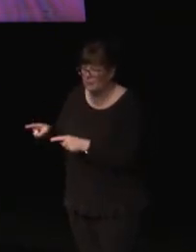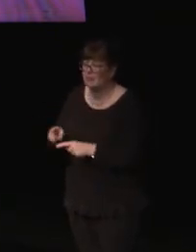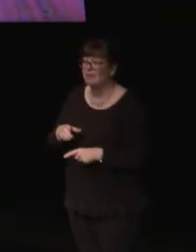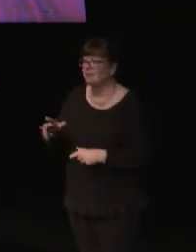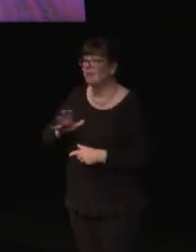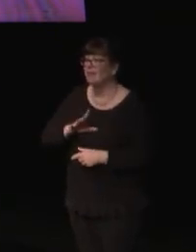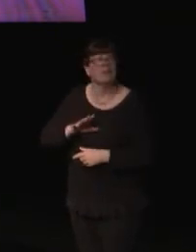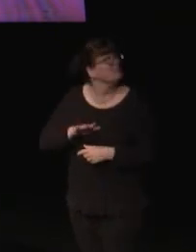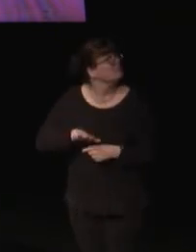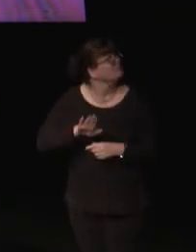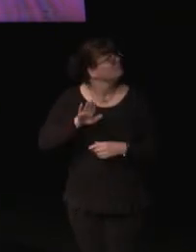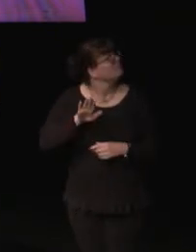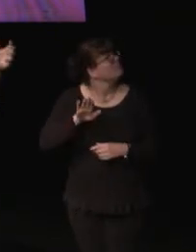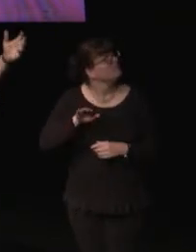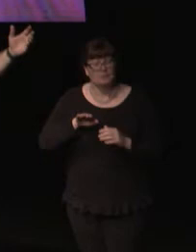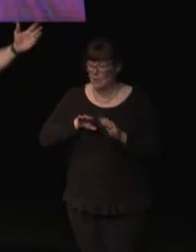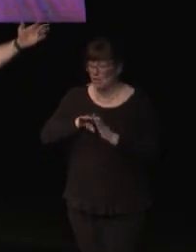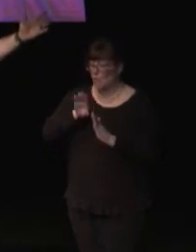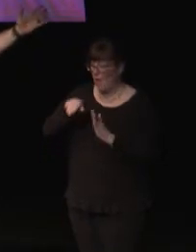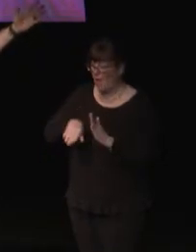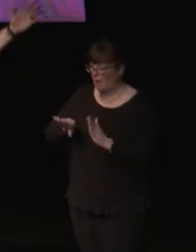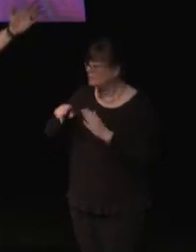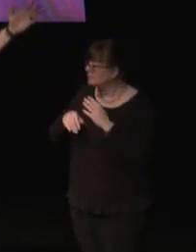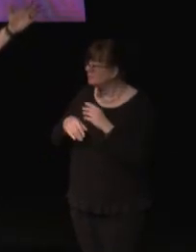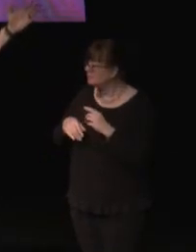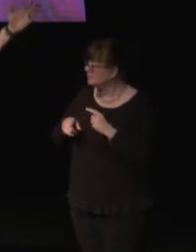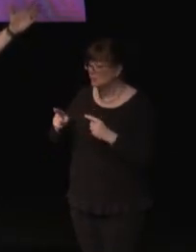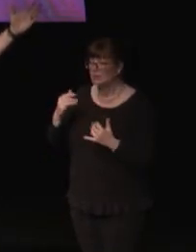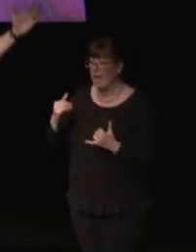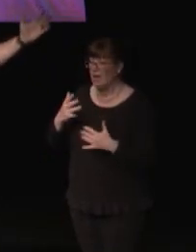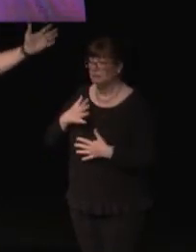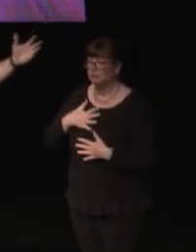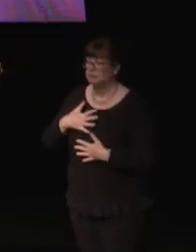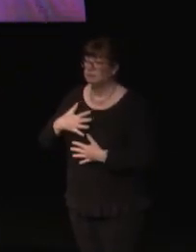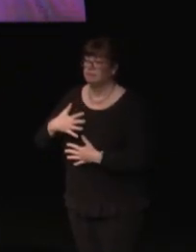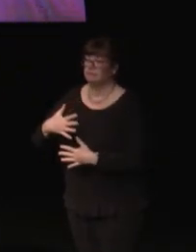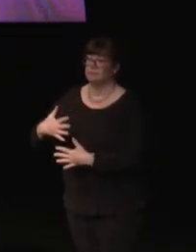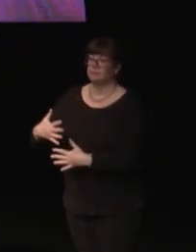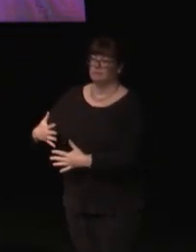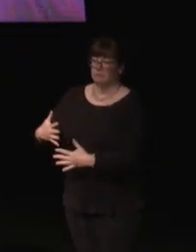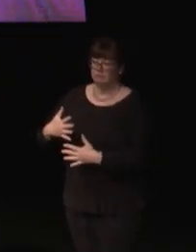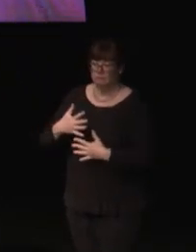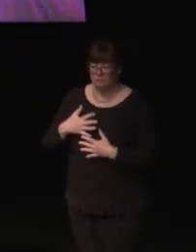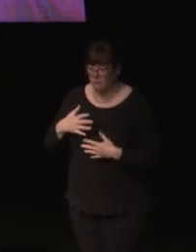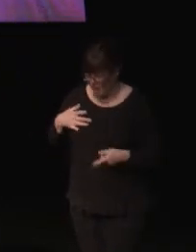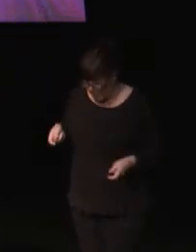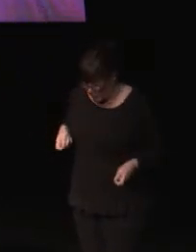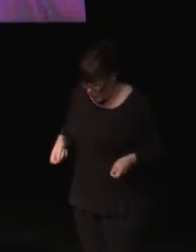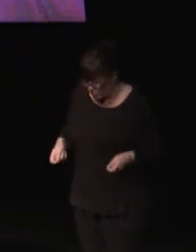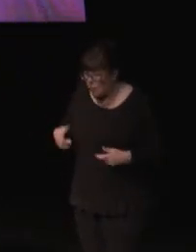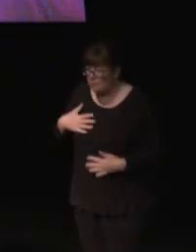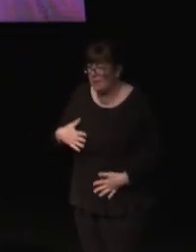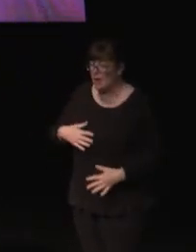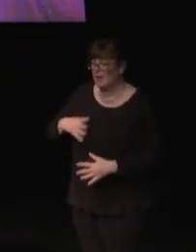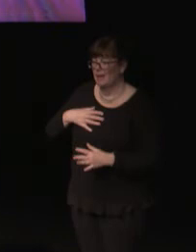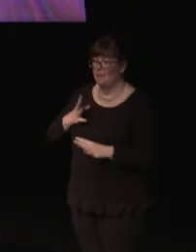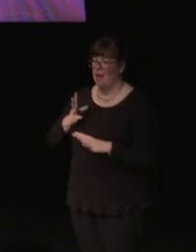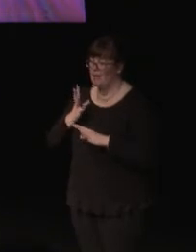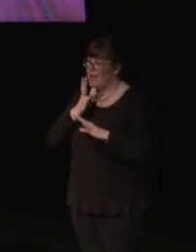nice waves will be when I'm good. So I'm going to start breathing real good, and you'll see that I've controlled my body and the output is